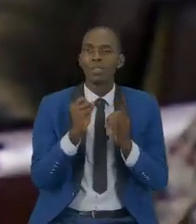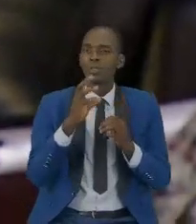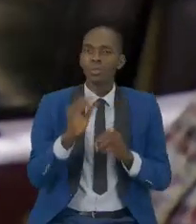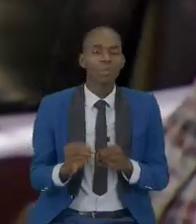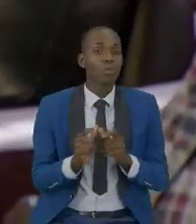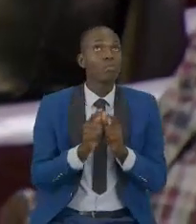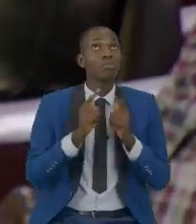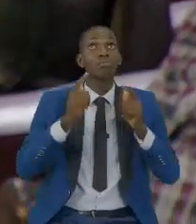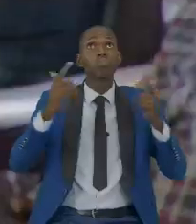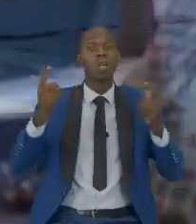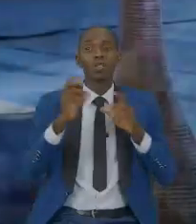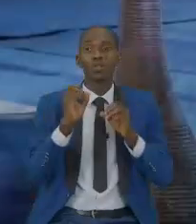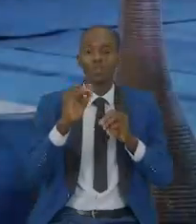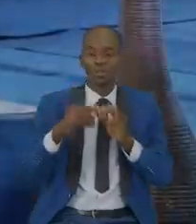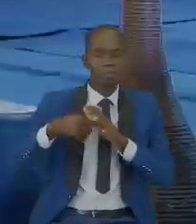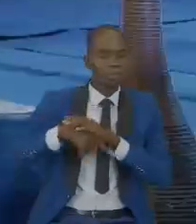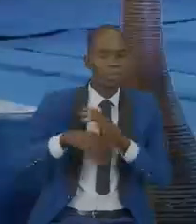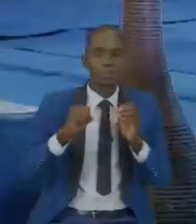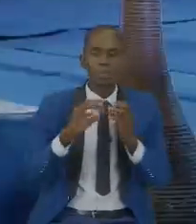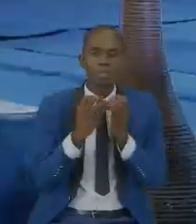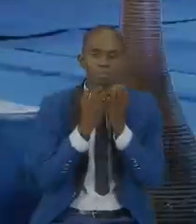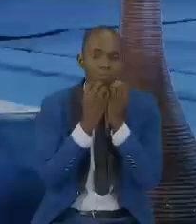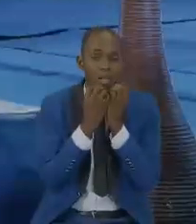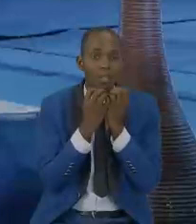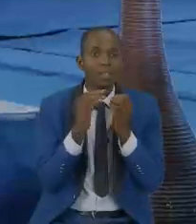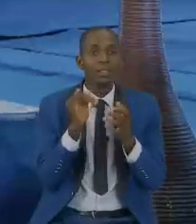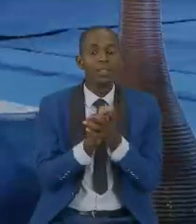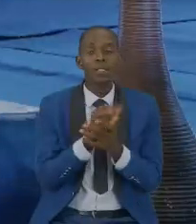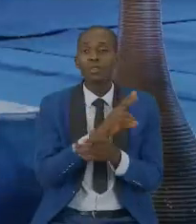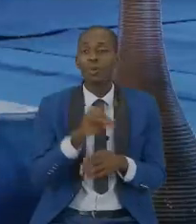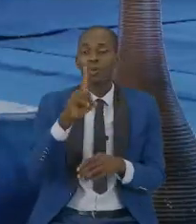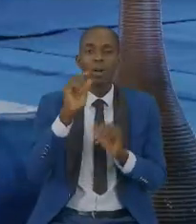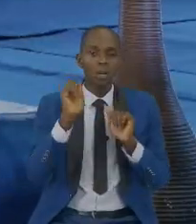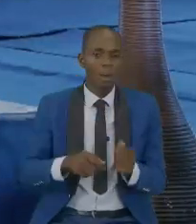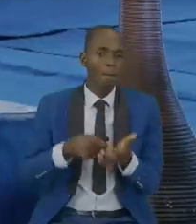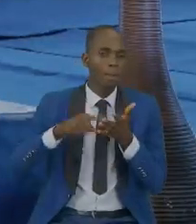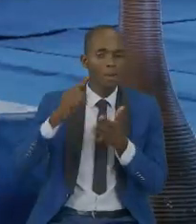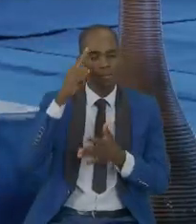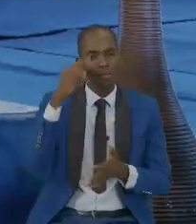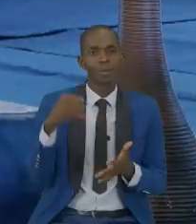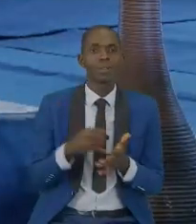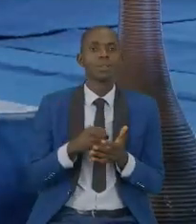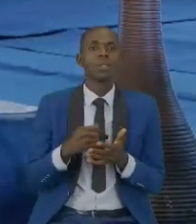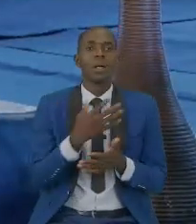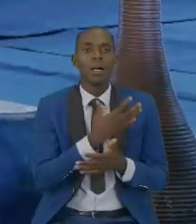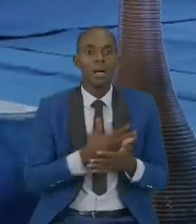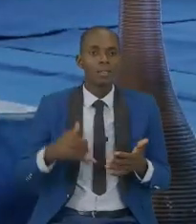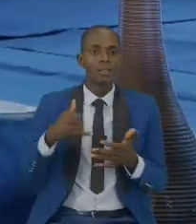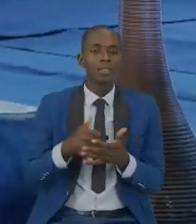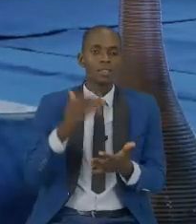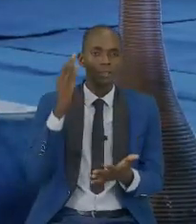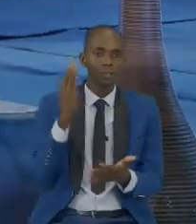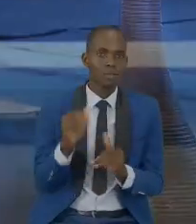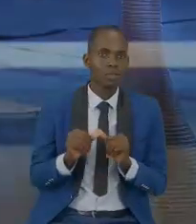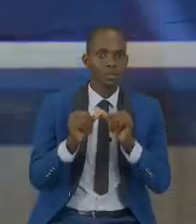great, so precious that no one could pay for it, and it ceases forever.